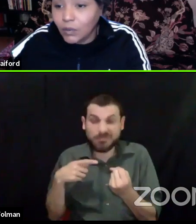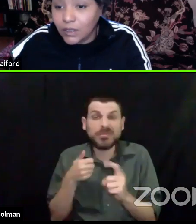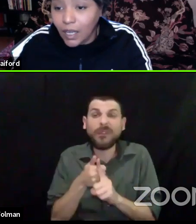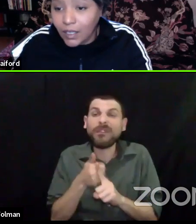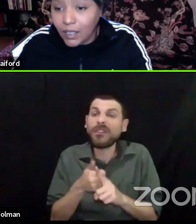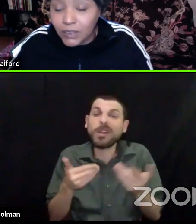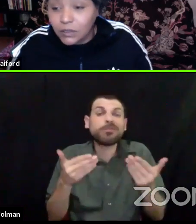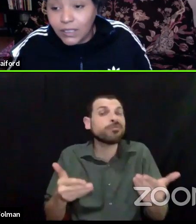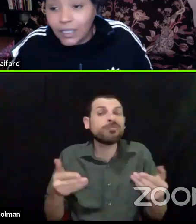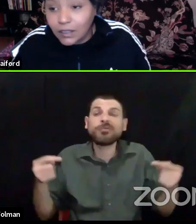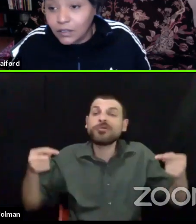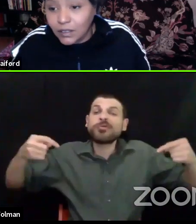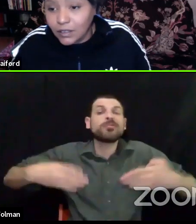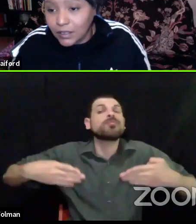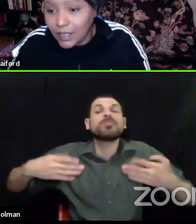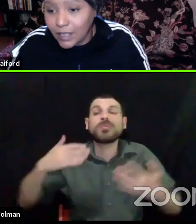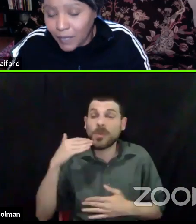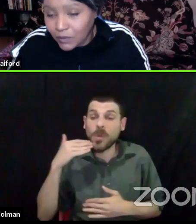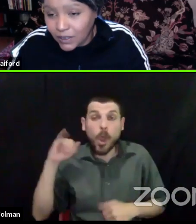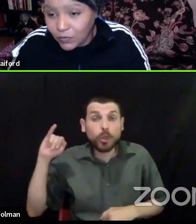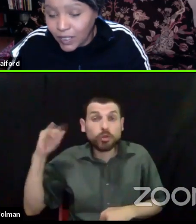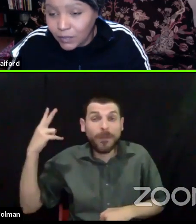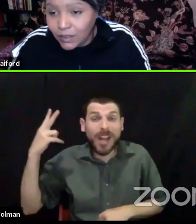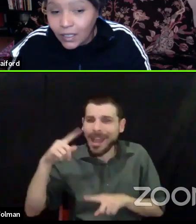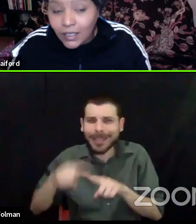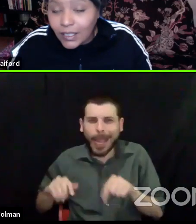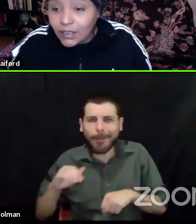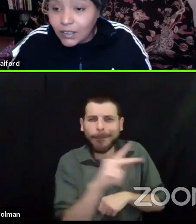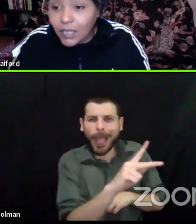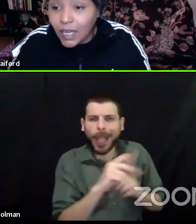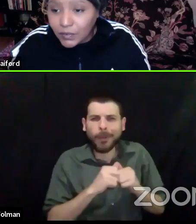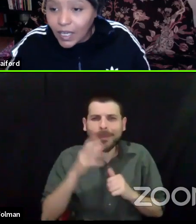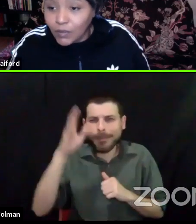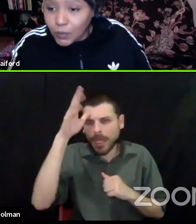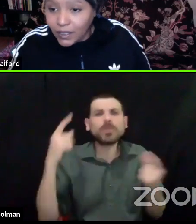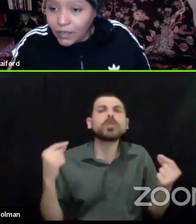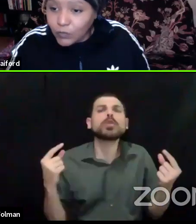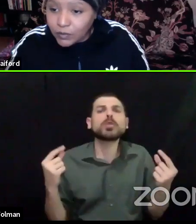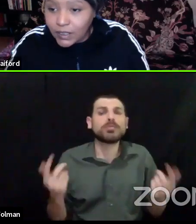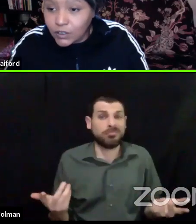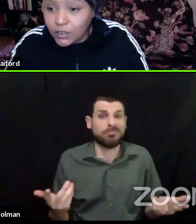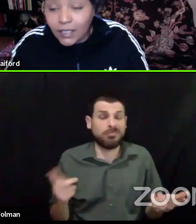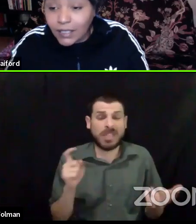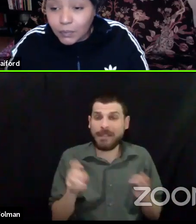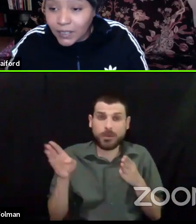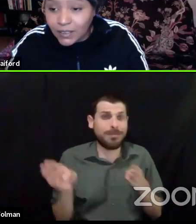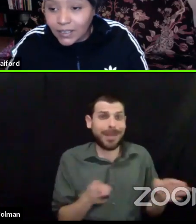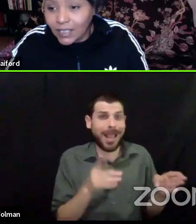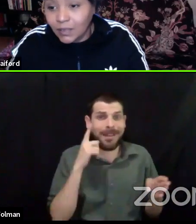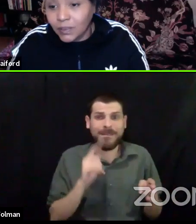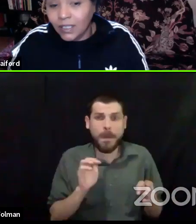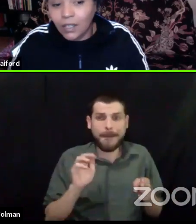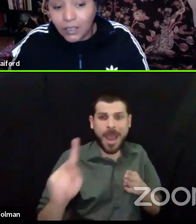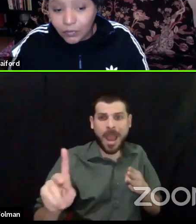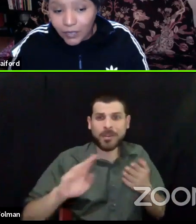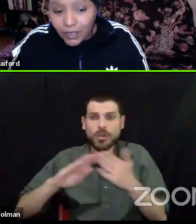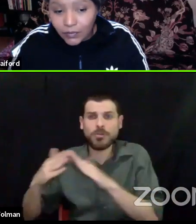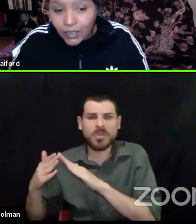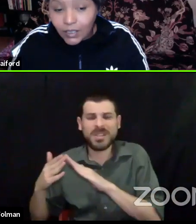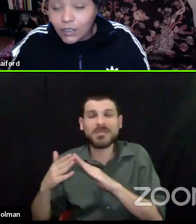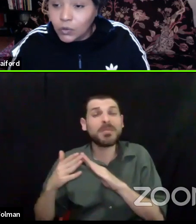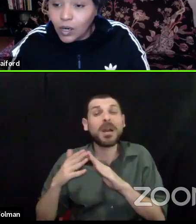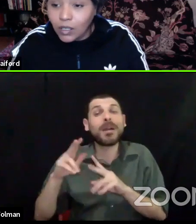that was locked up and you can't literally go stay back with your family, that you have to have a plan for reentry. And that plan is not gonna be how